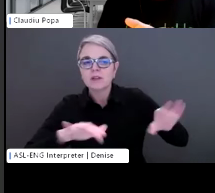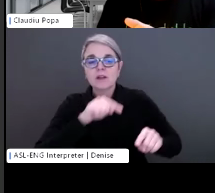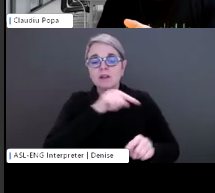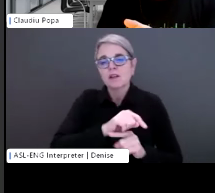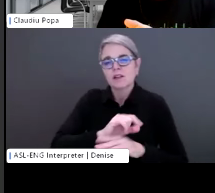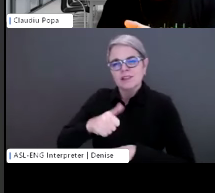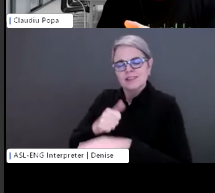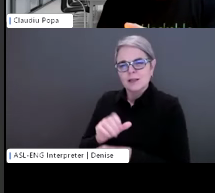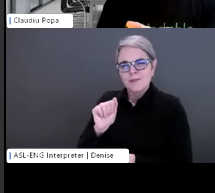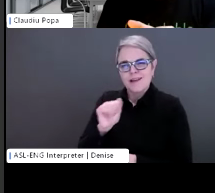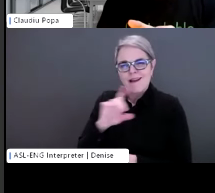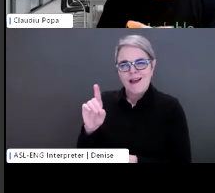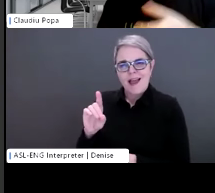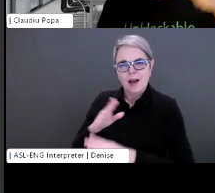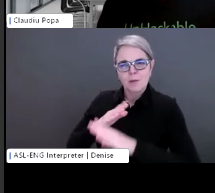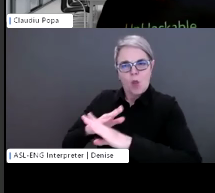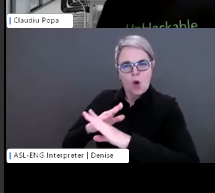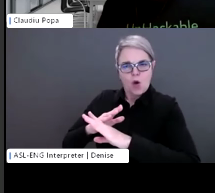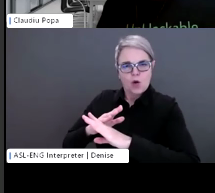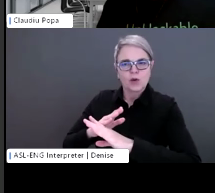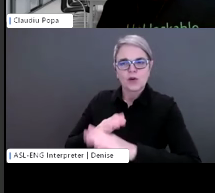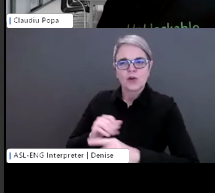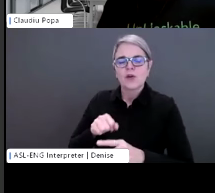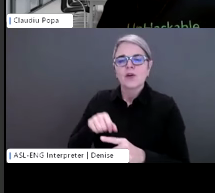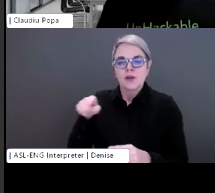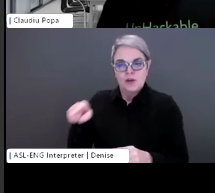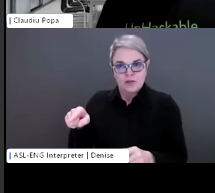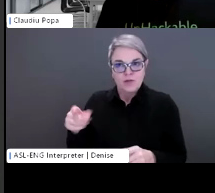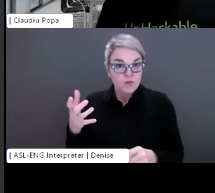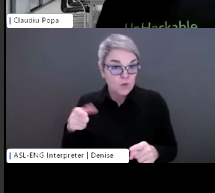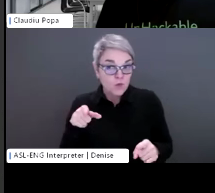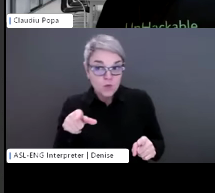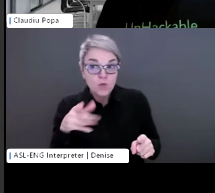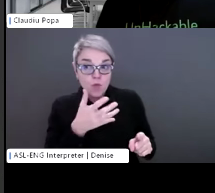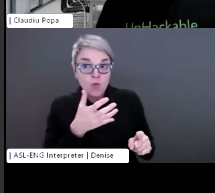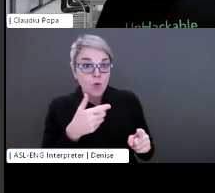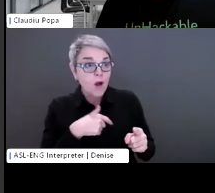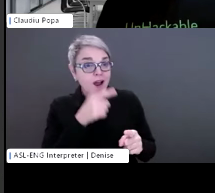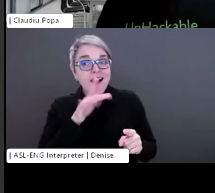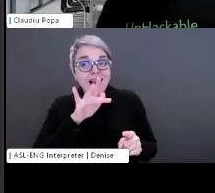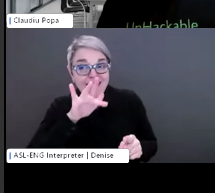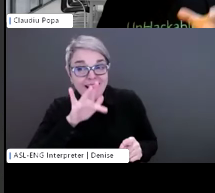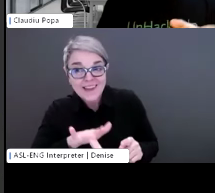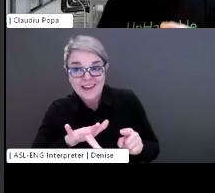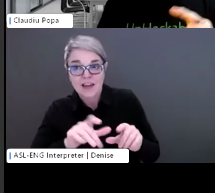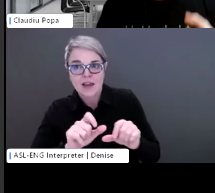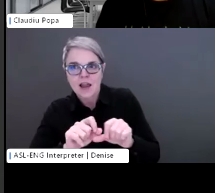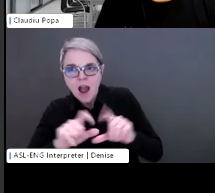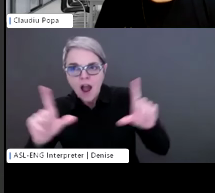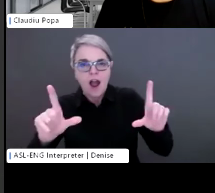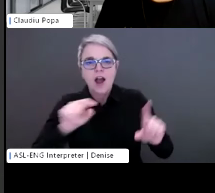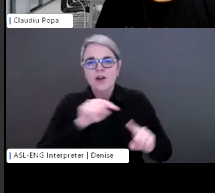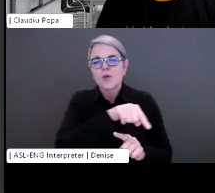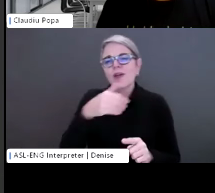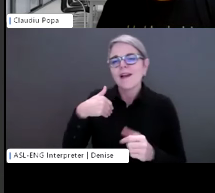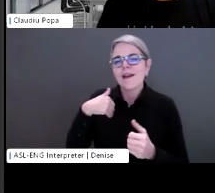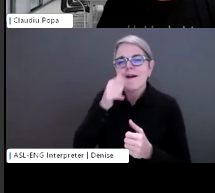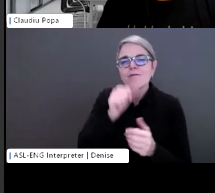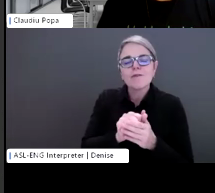likely to click on our links, but instead they're going to saved bookmarks, well, they're likely to bypass